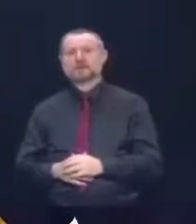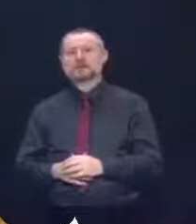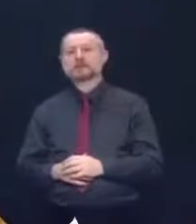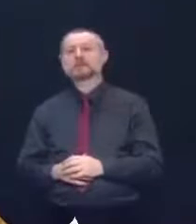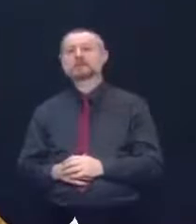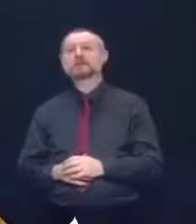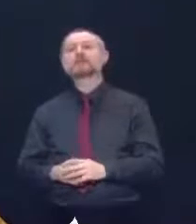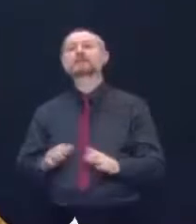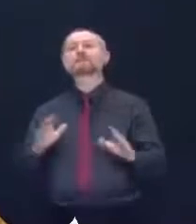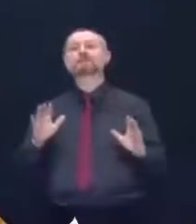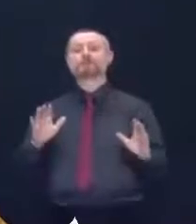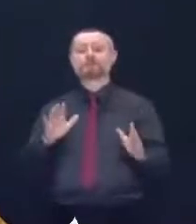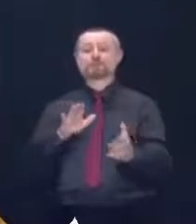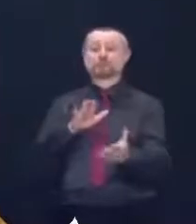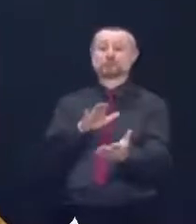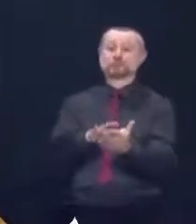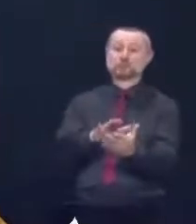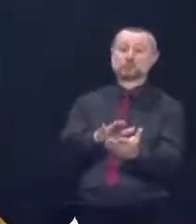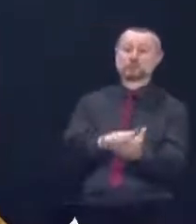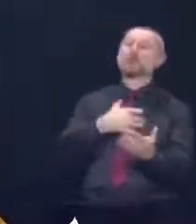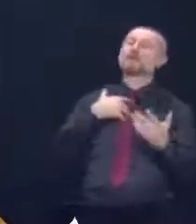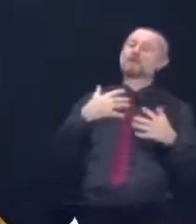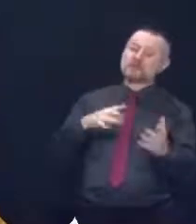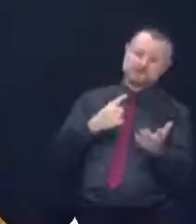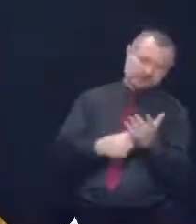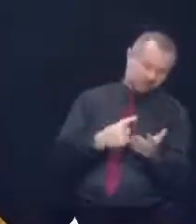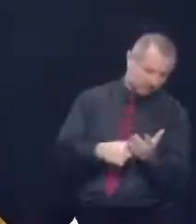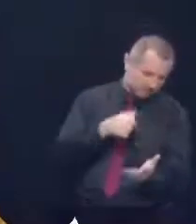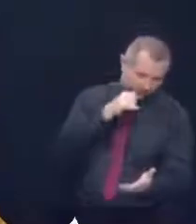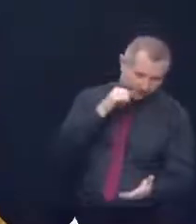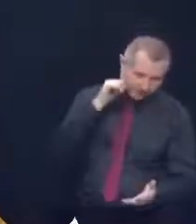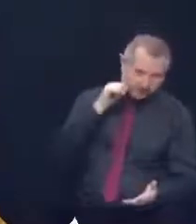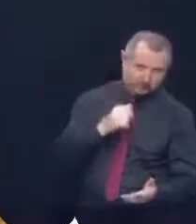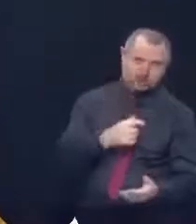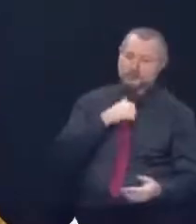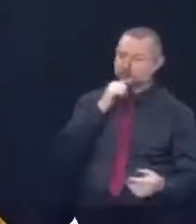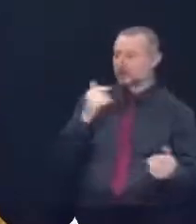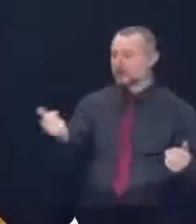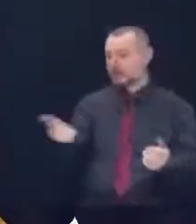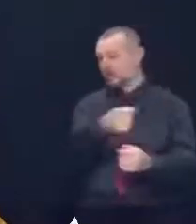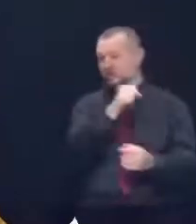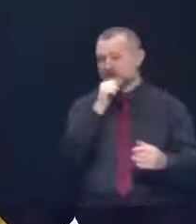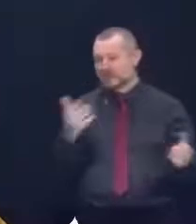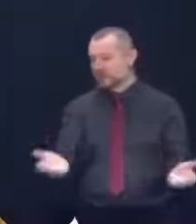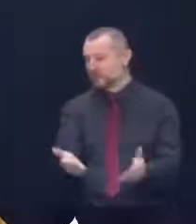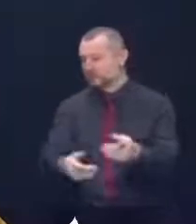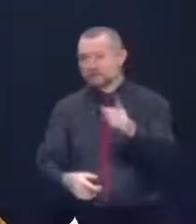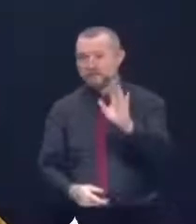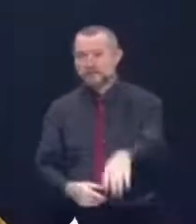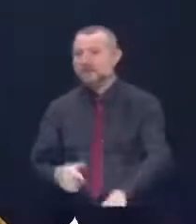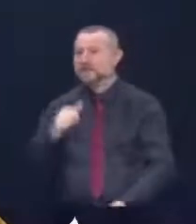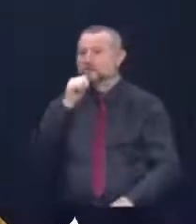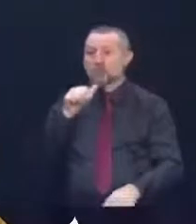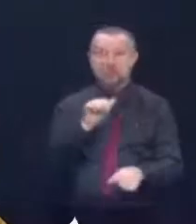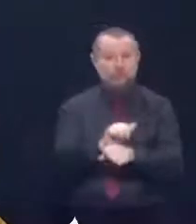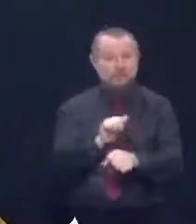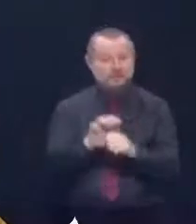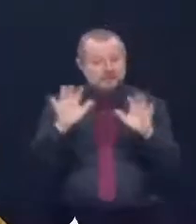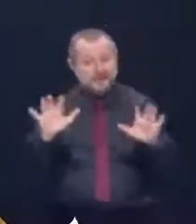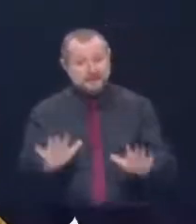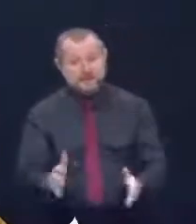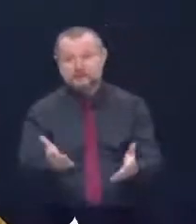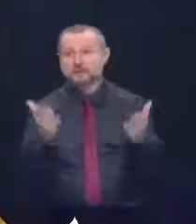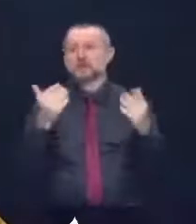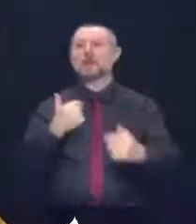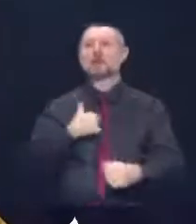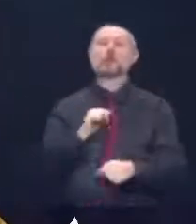Education, and we did this yesterday, but not everybody was here because you don't work Sundays. I work